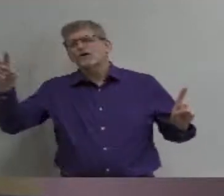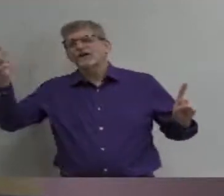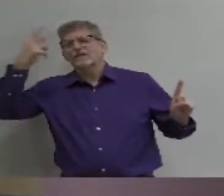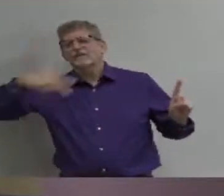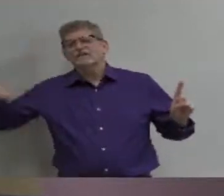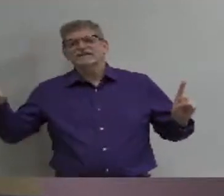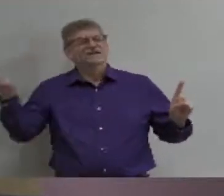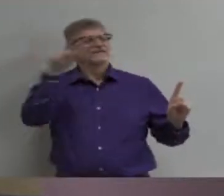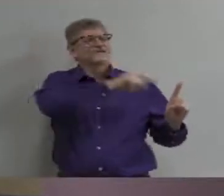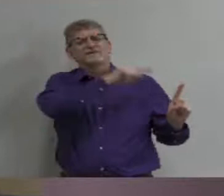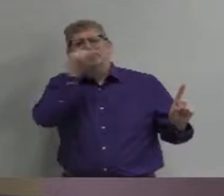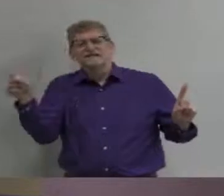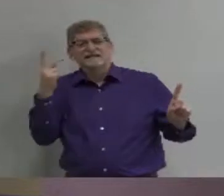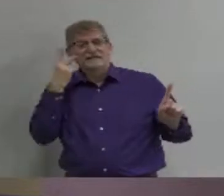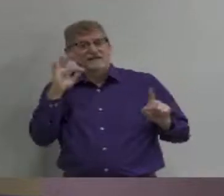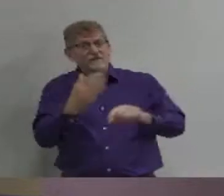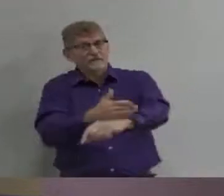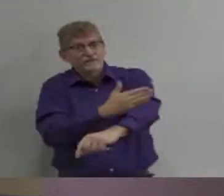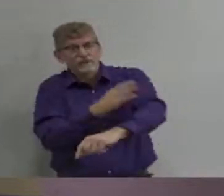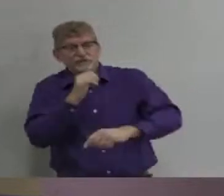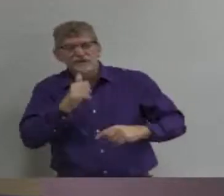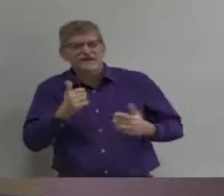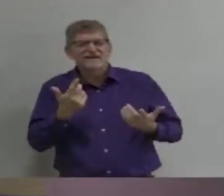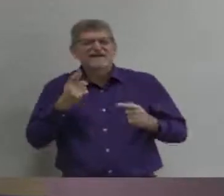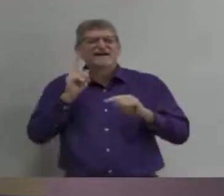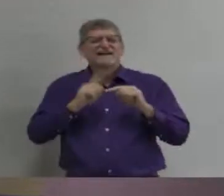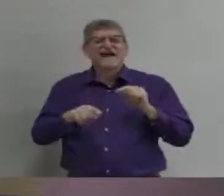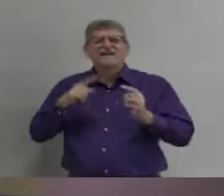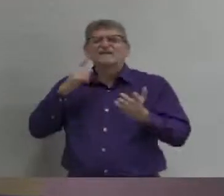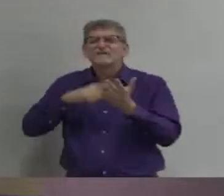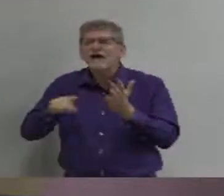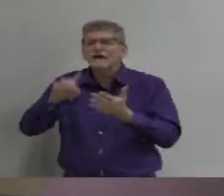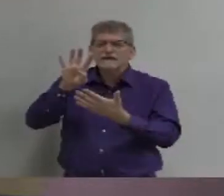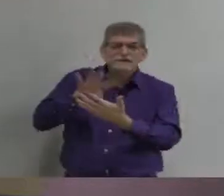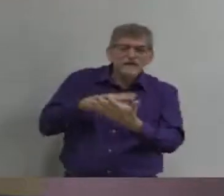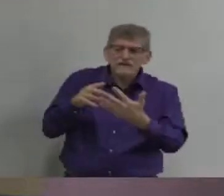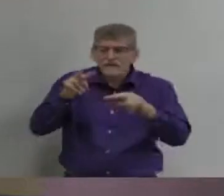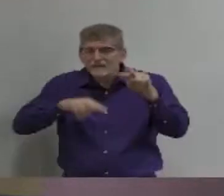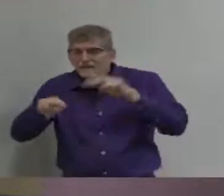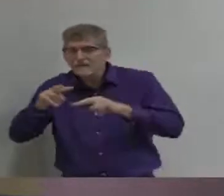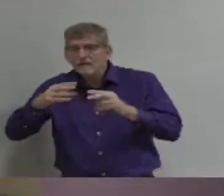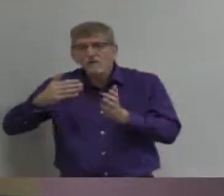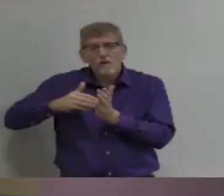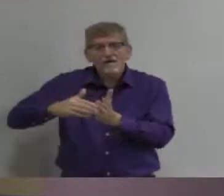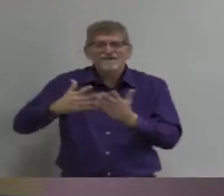because we're not spending the time checking the schedule. We're kind of busy, so but hopefully,